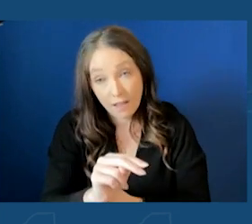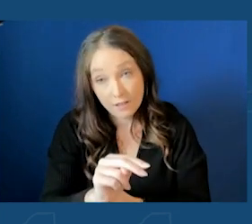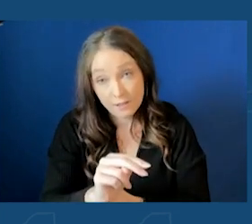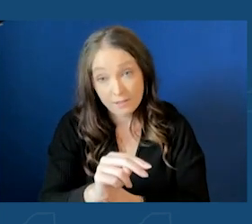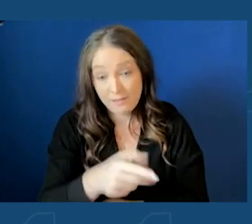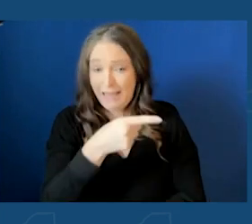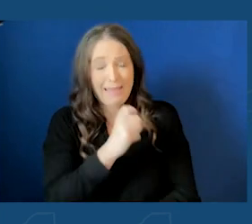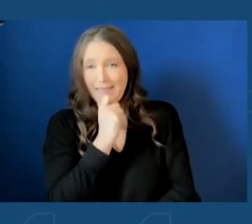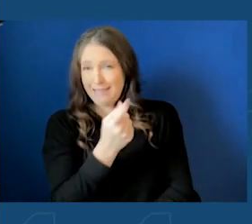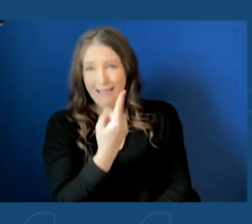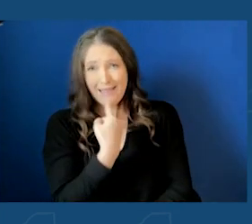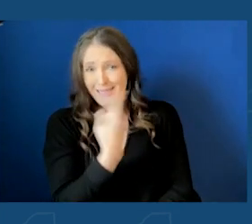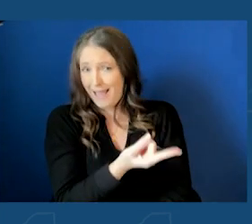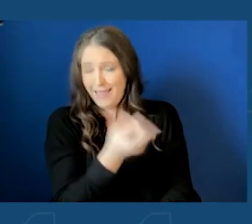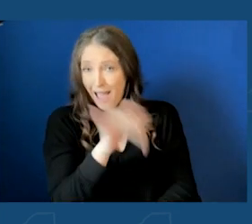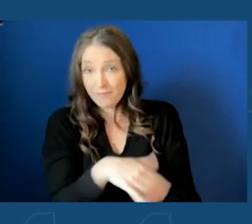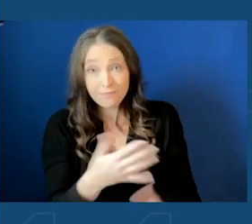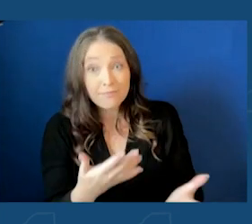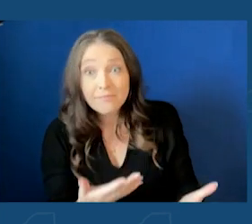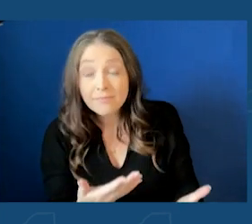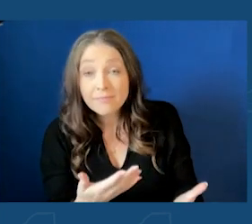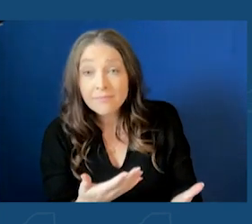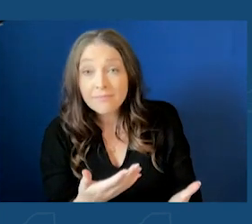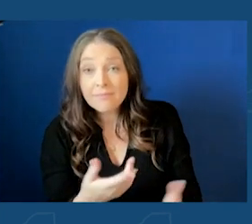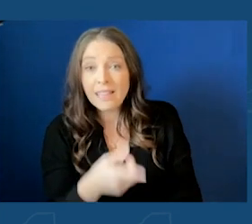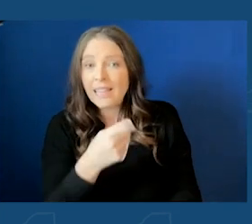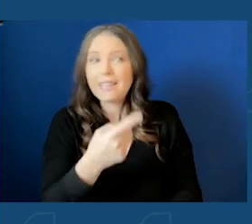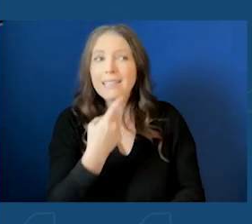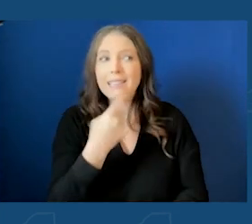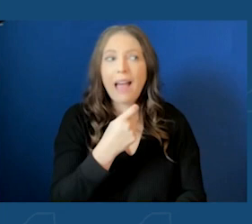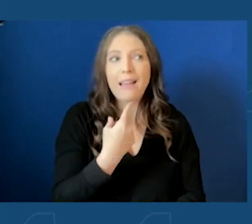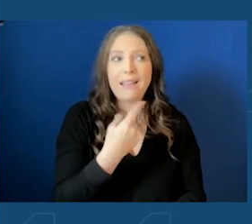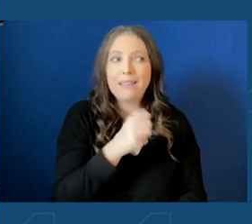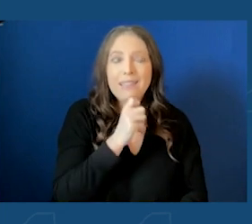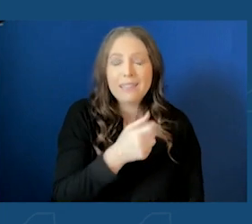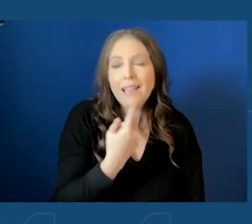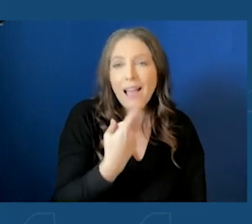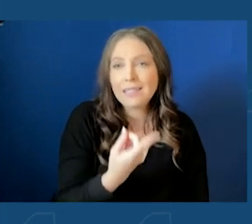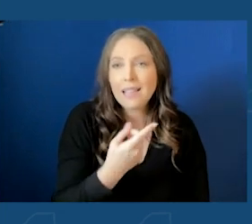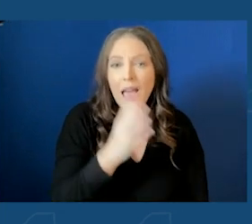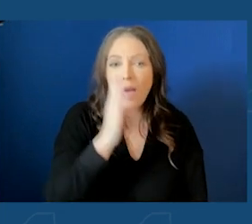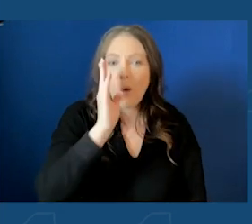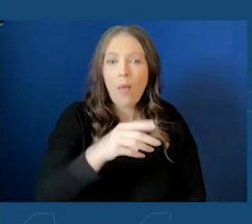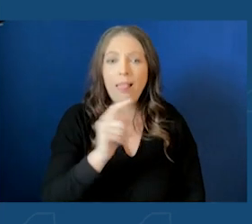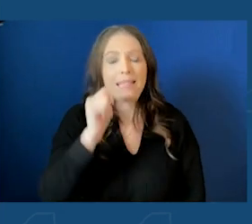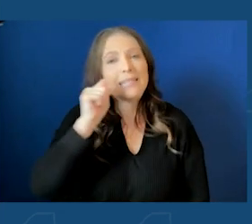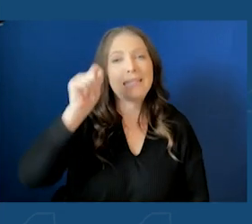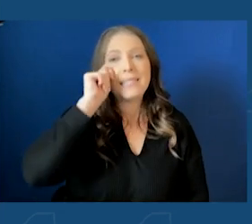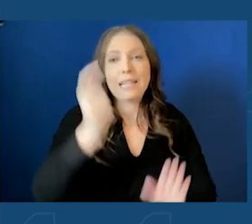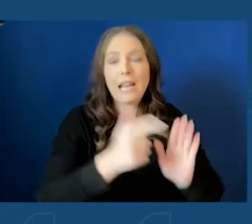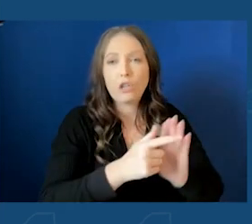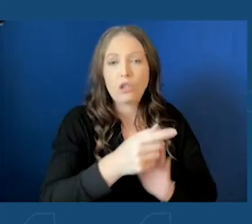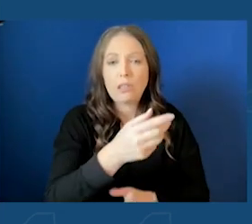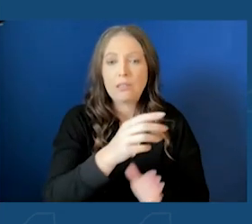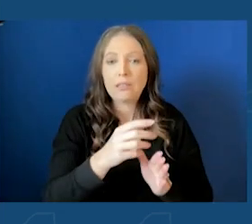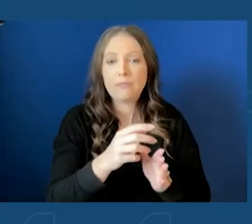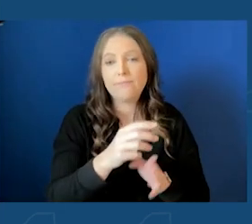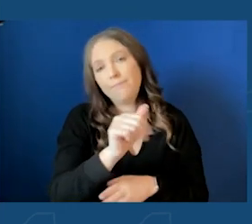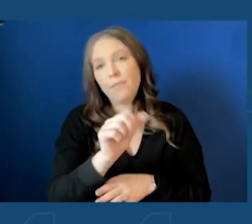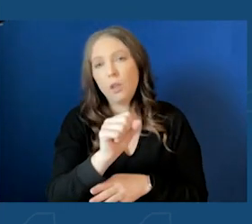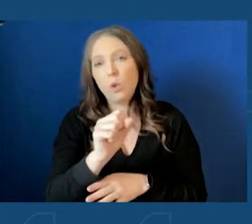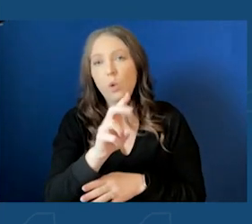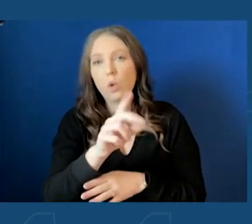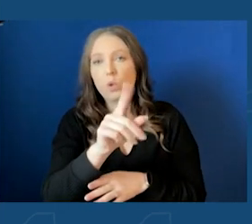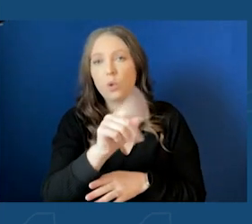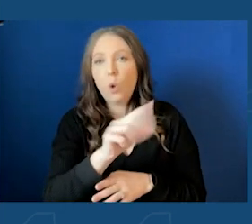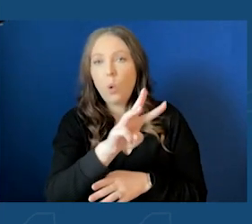even say, would ban assault weapons from teenagers. That's how extreme it is, and I think people heard that last night if they have not seen it